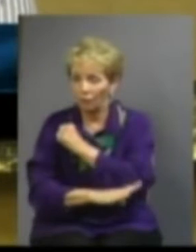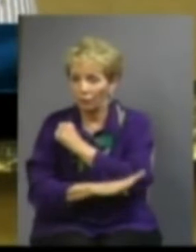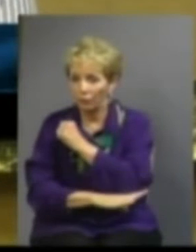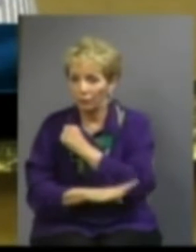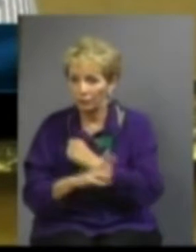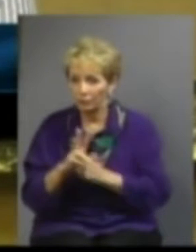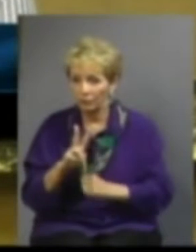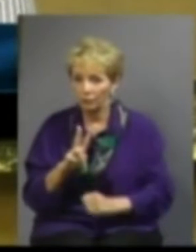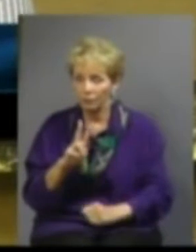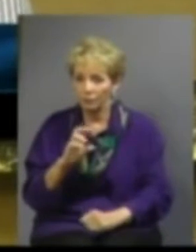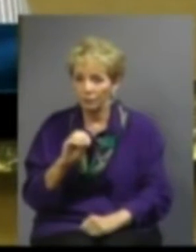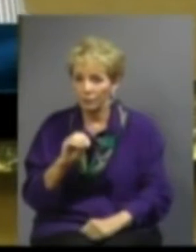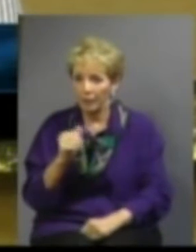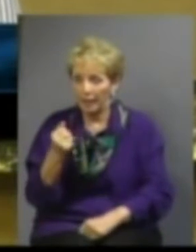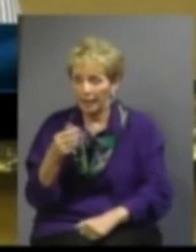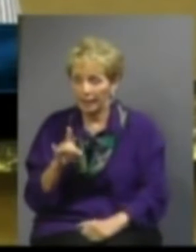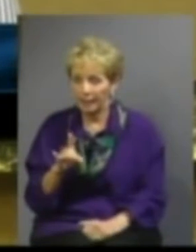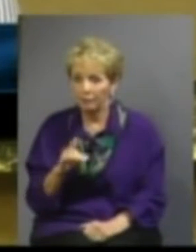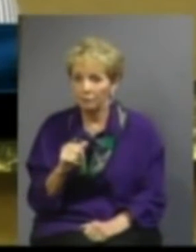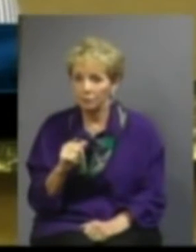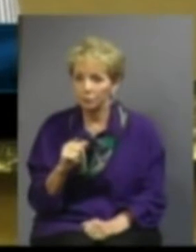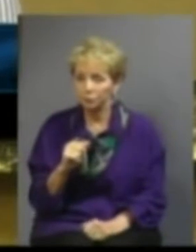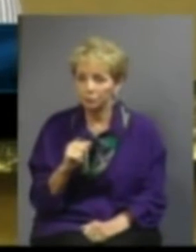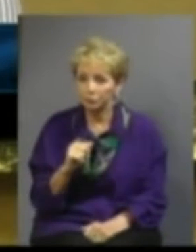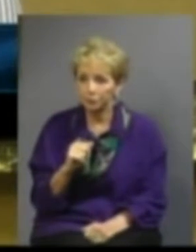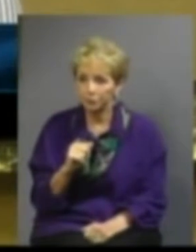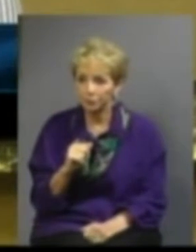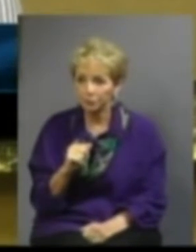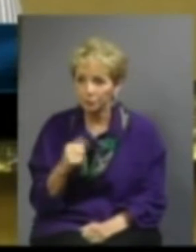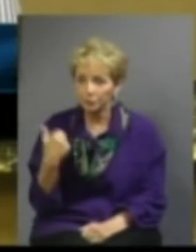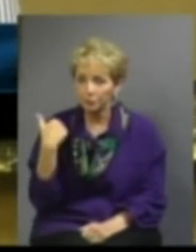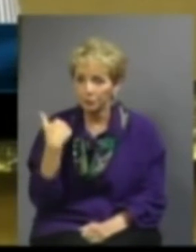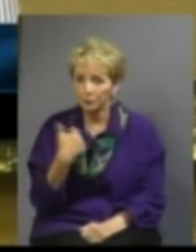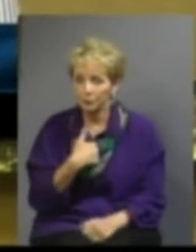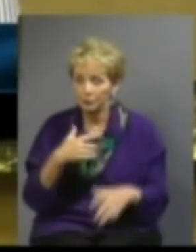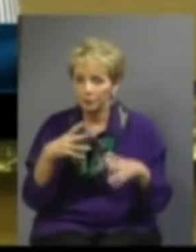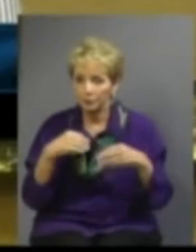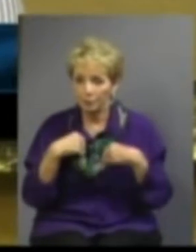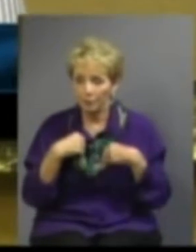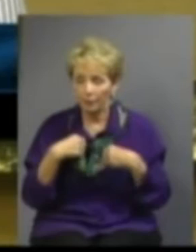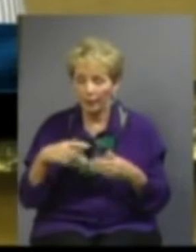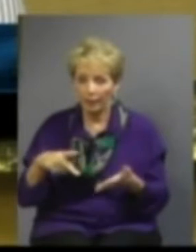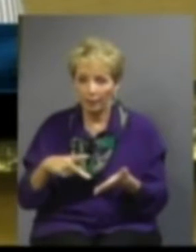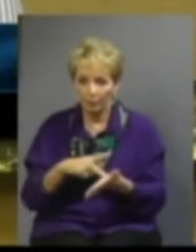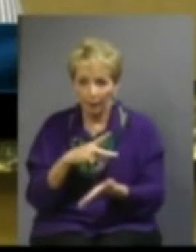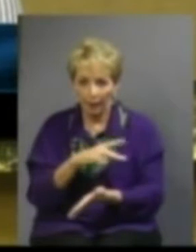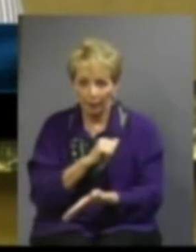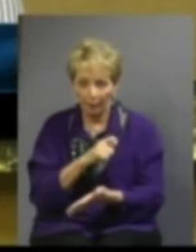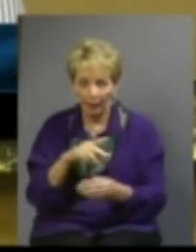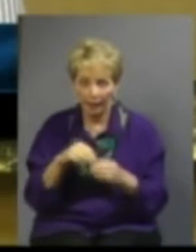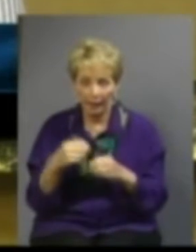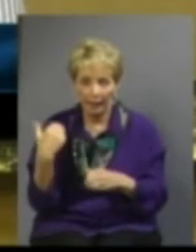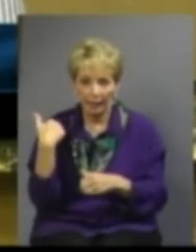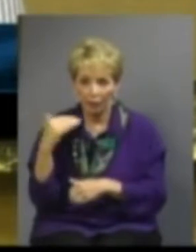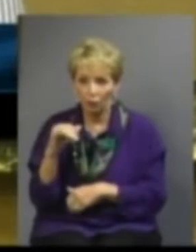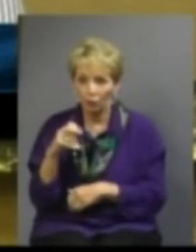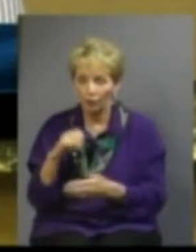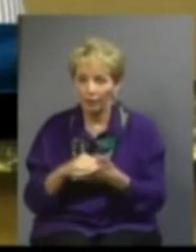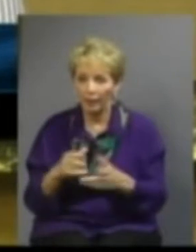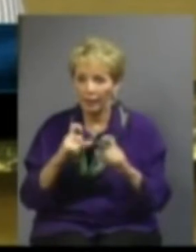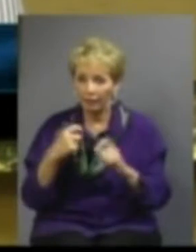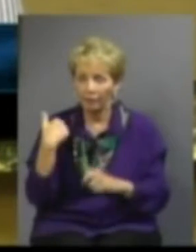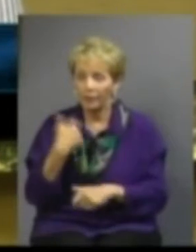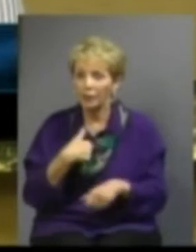of 2018. You did adopt a reimbursement resolution back in June that will give us